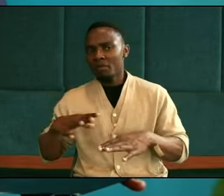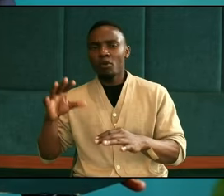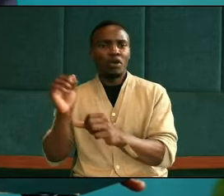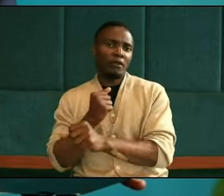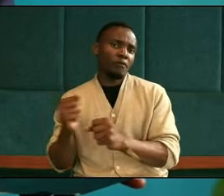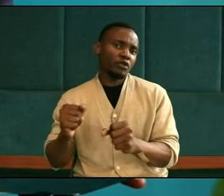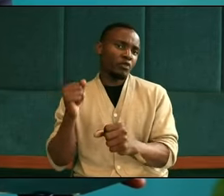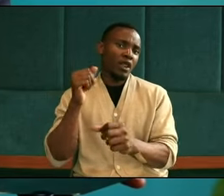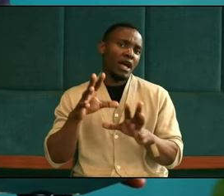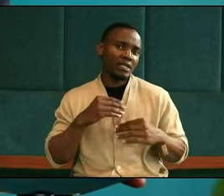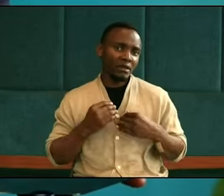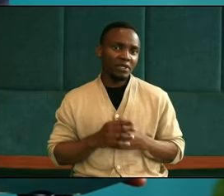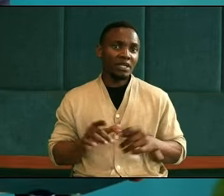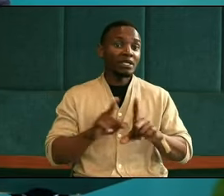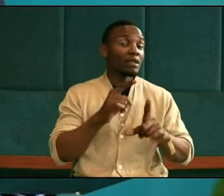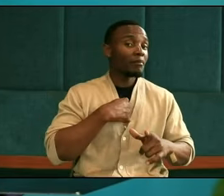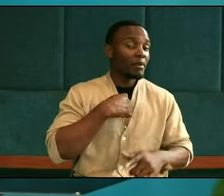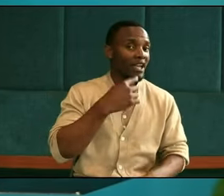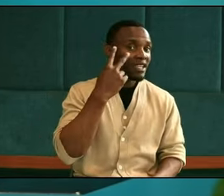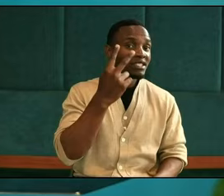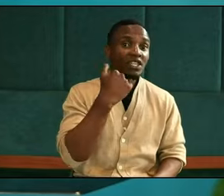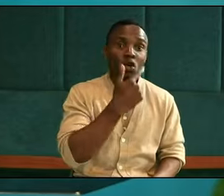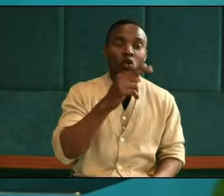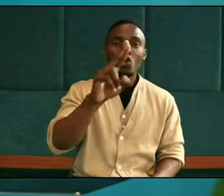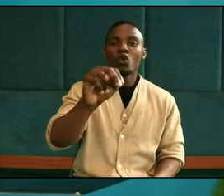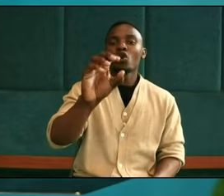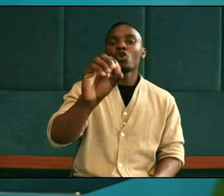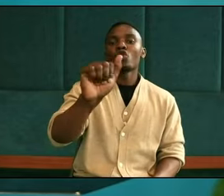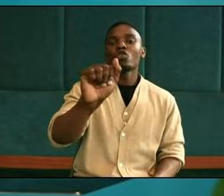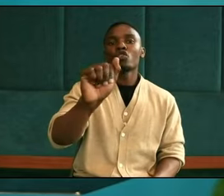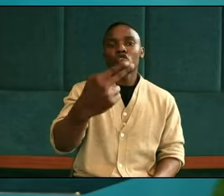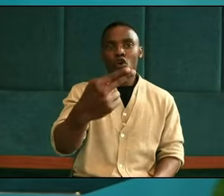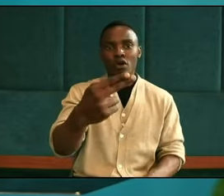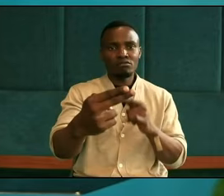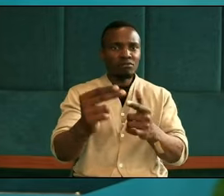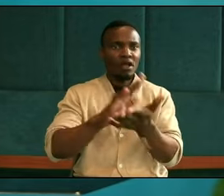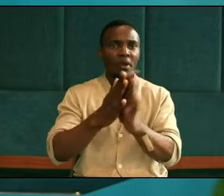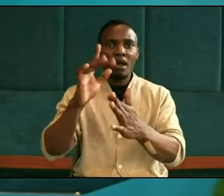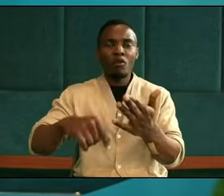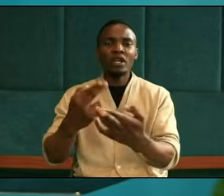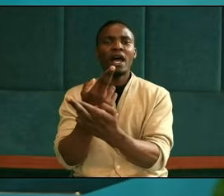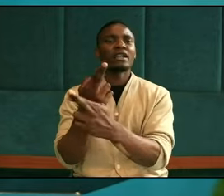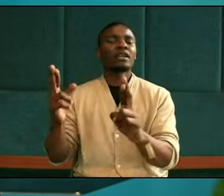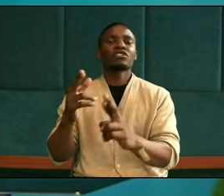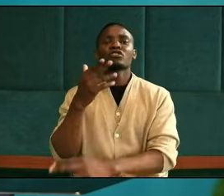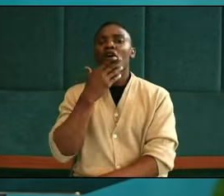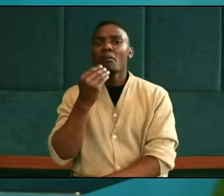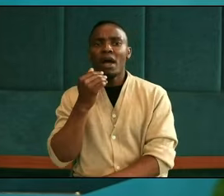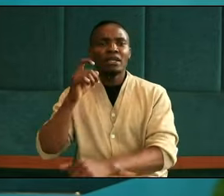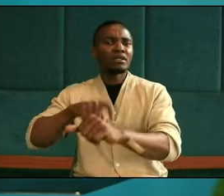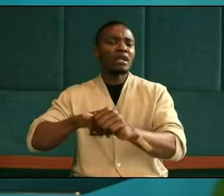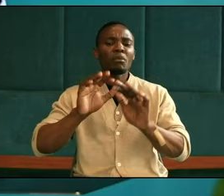ranks would do. I see Noah stand out and becomes a righteous man in a perverted generation.